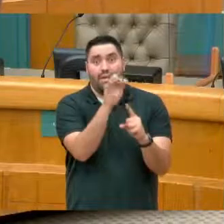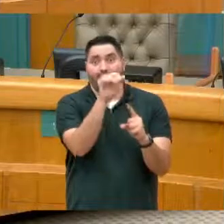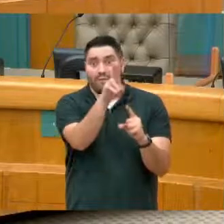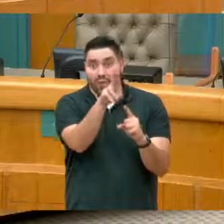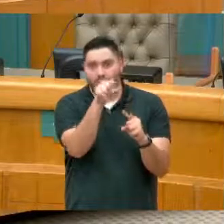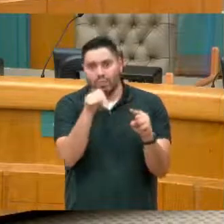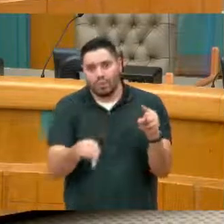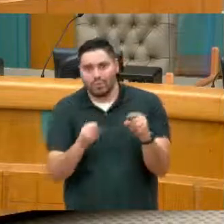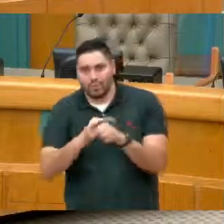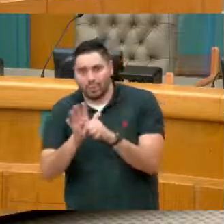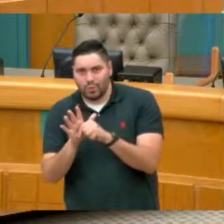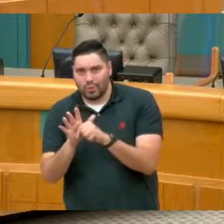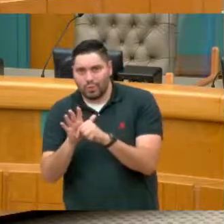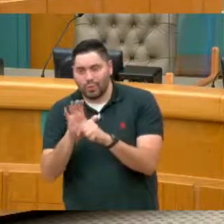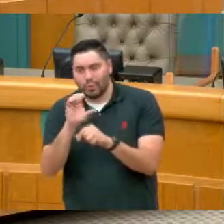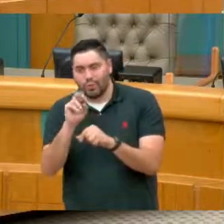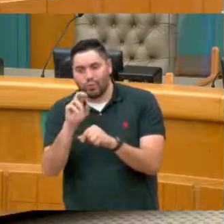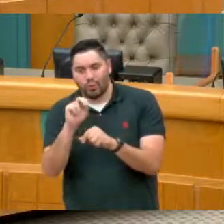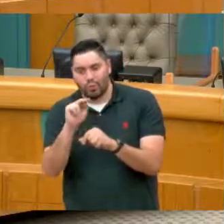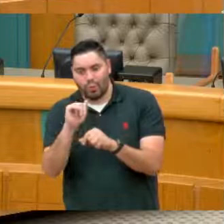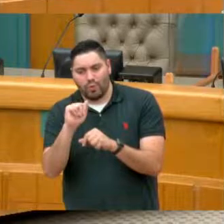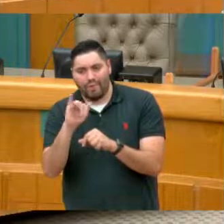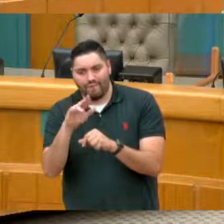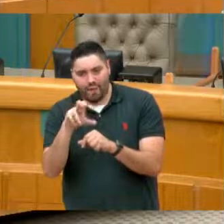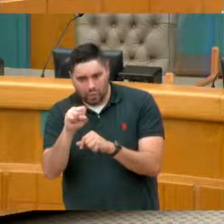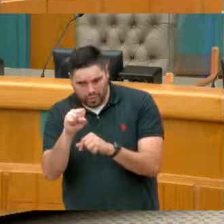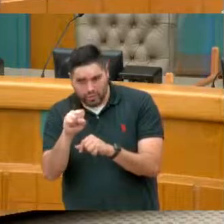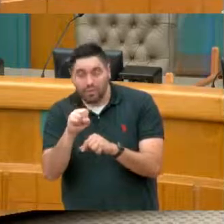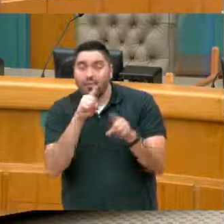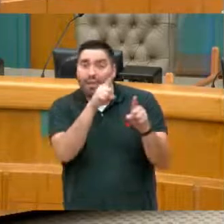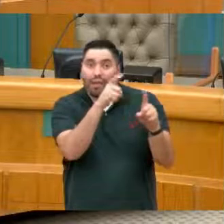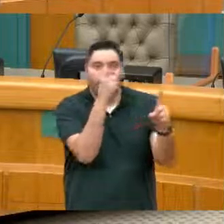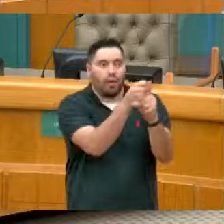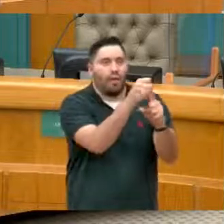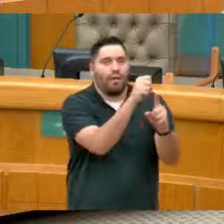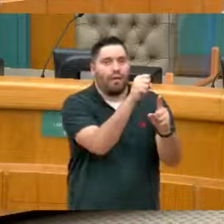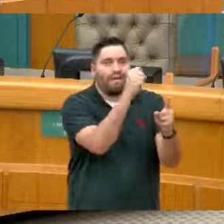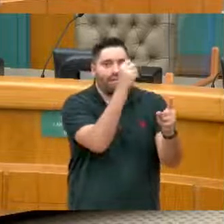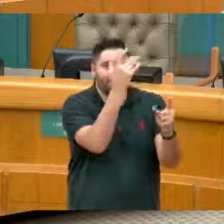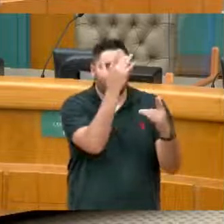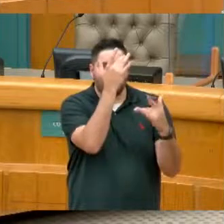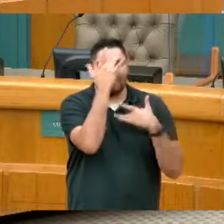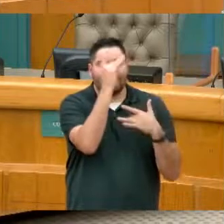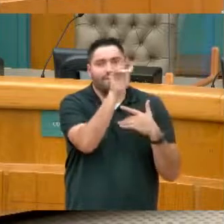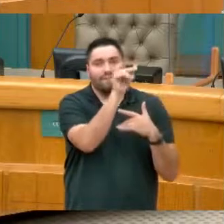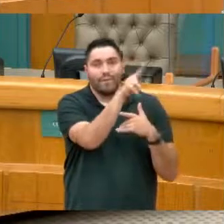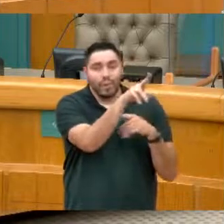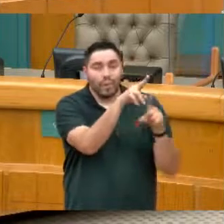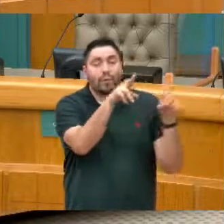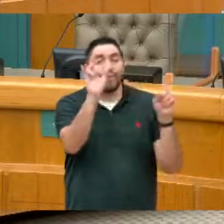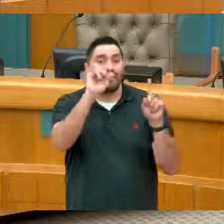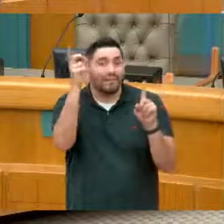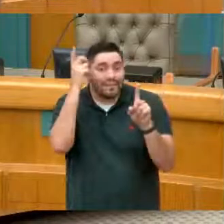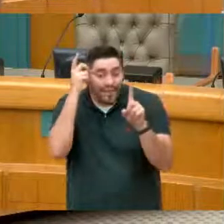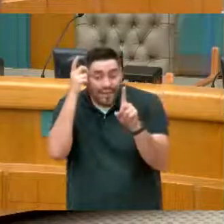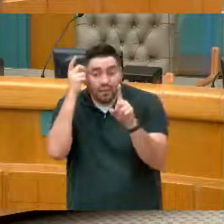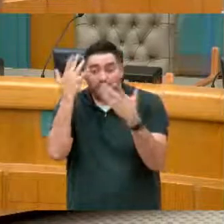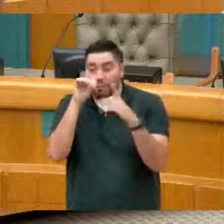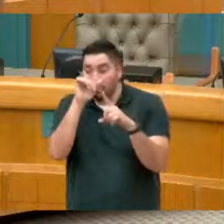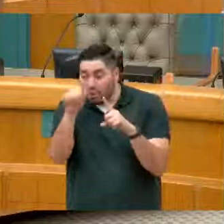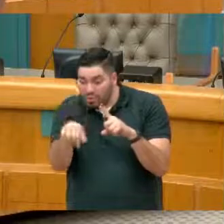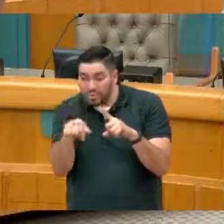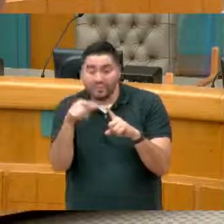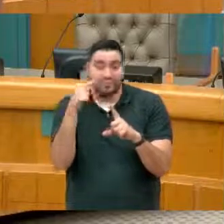Texas. So there's a combination, the weather as well, as mentioned. And so there's all these factors that we're